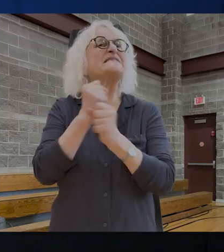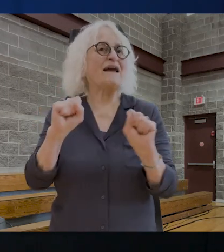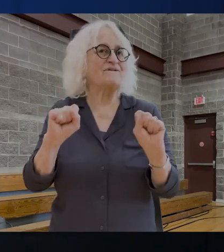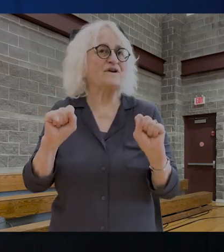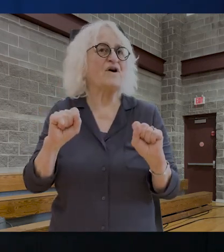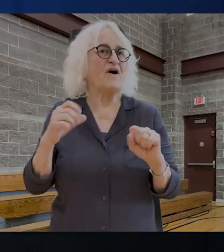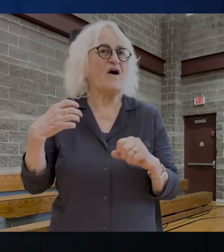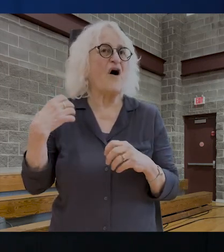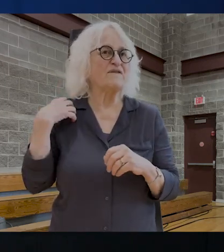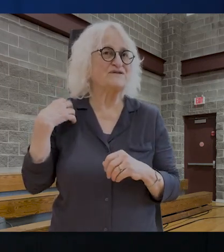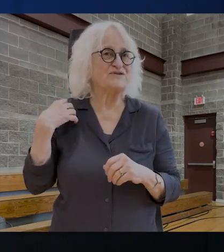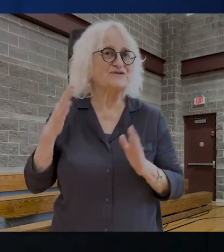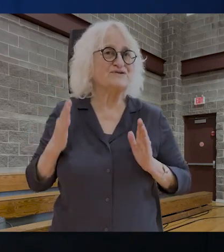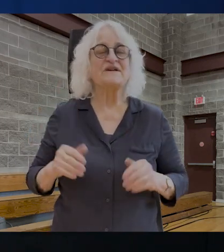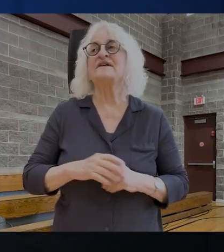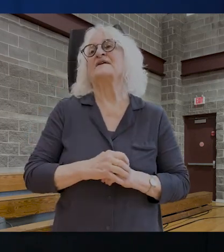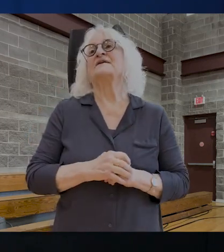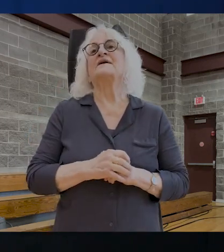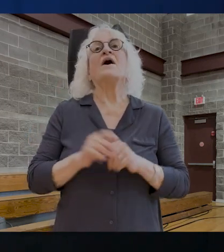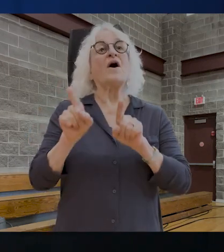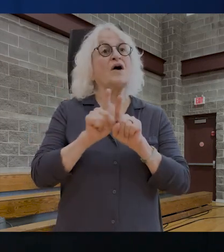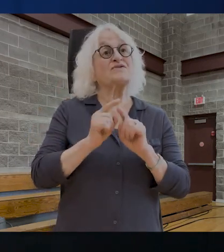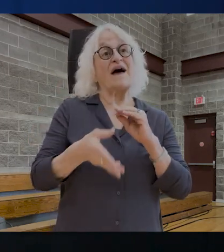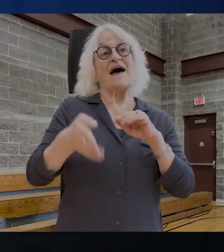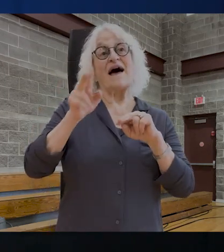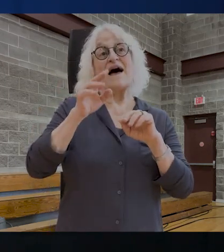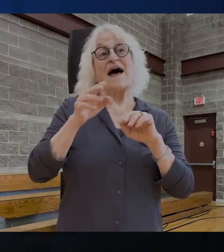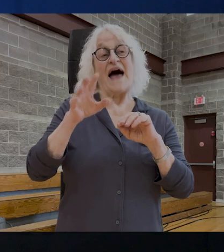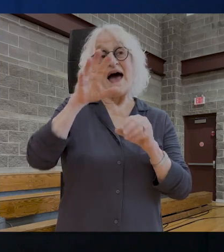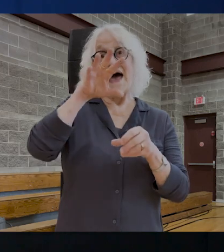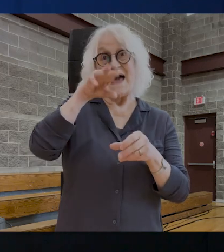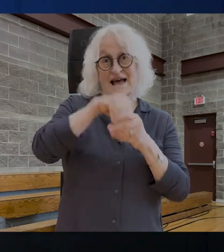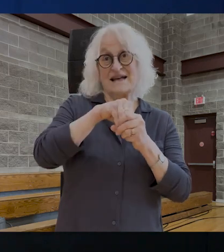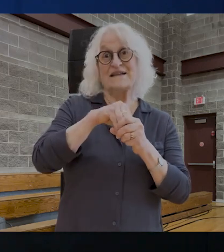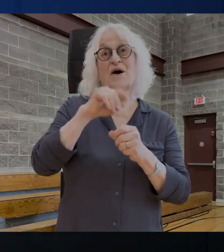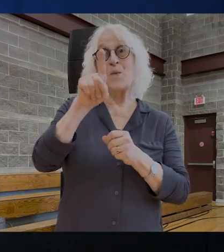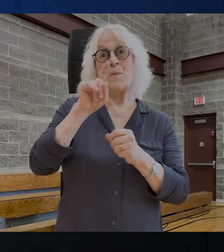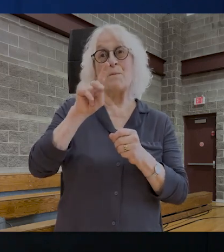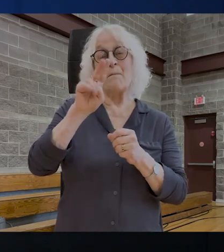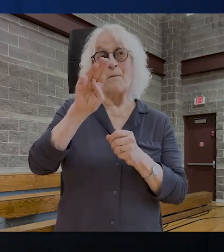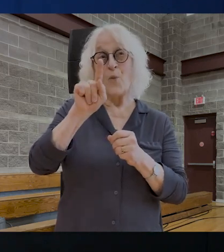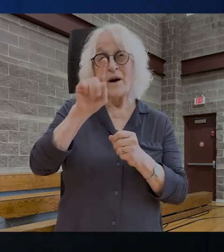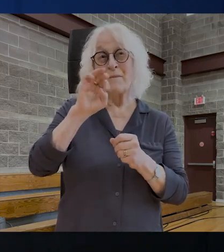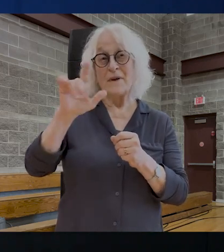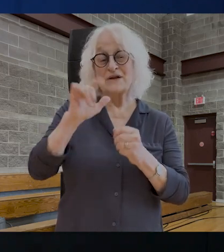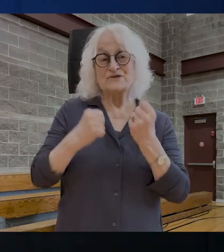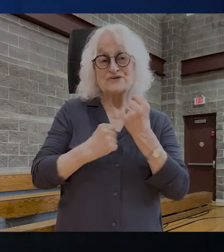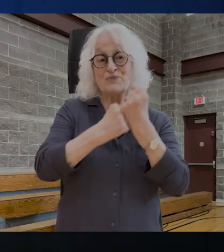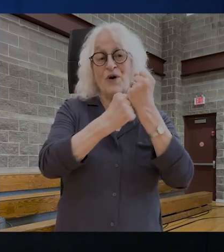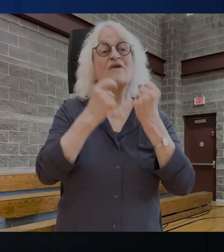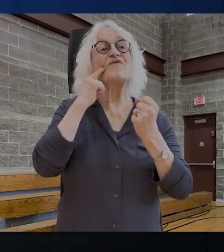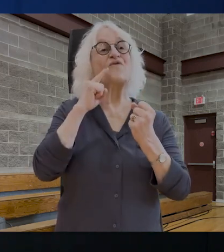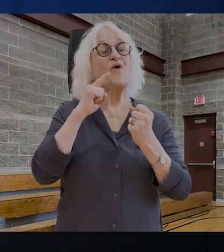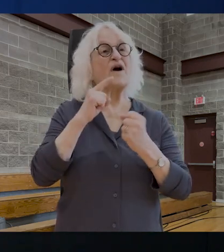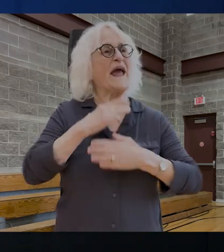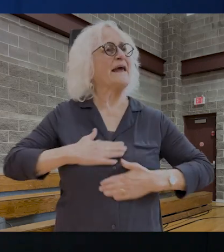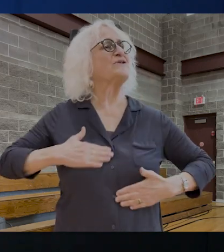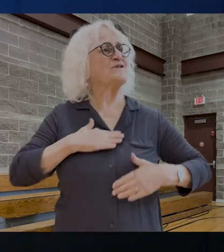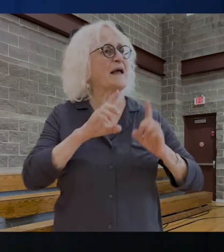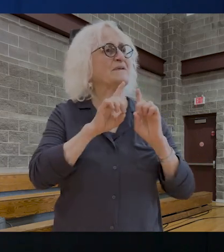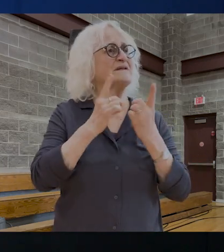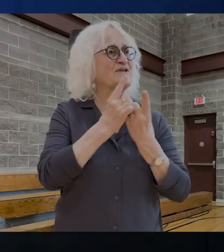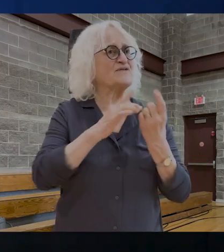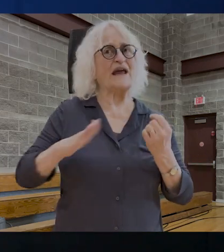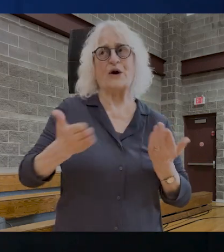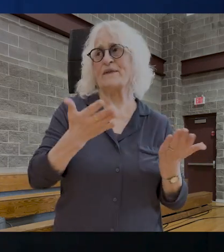officers. And this budget also adds $1 million in support to enhance security for entertainment districts